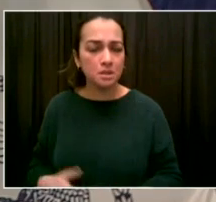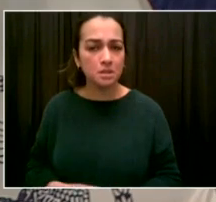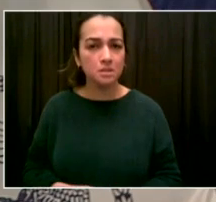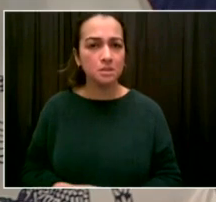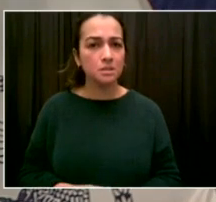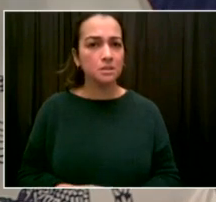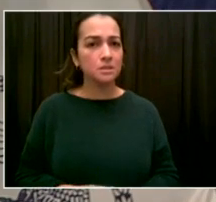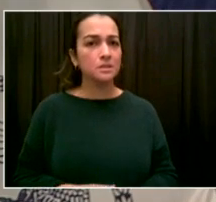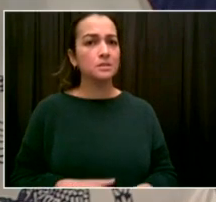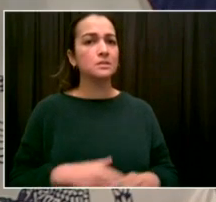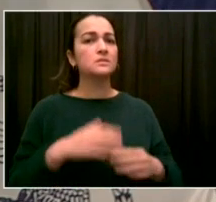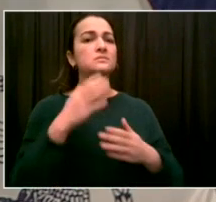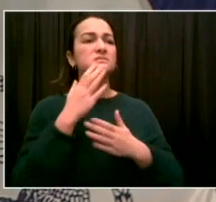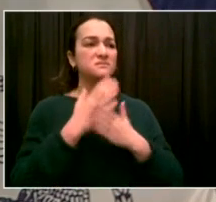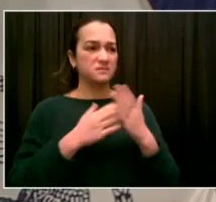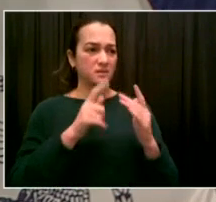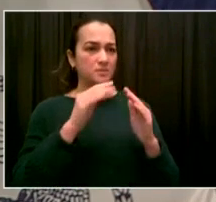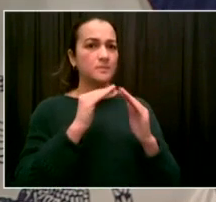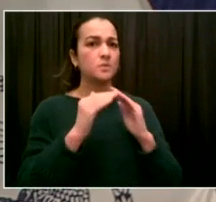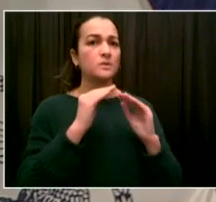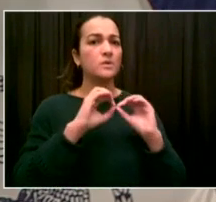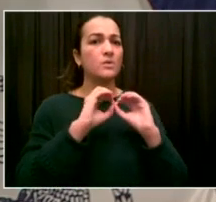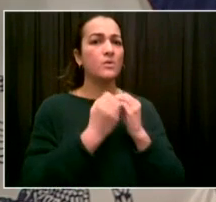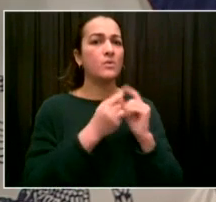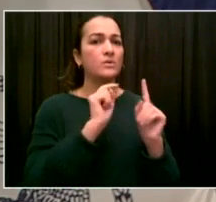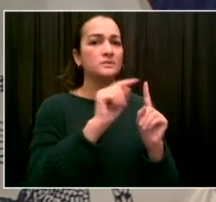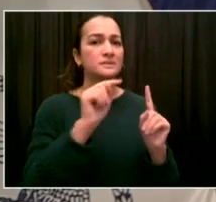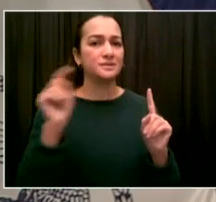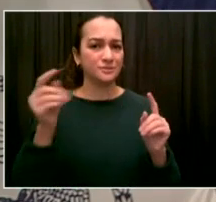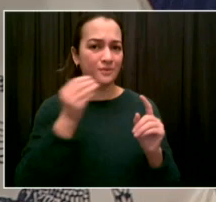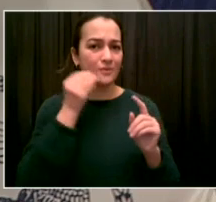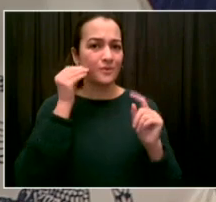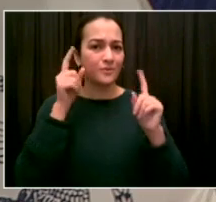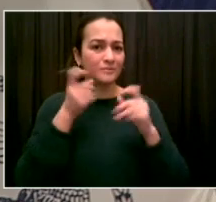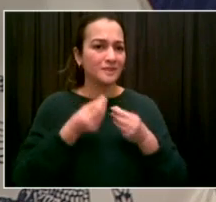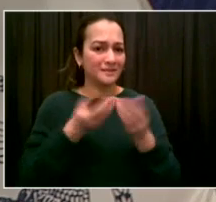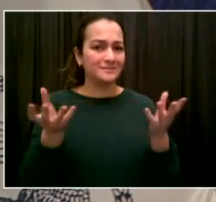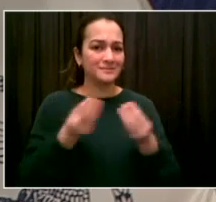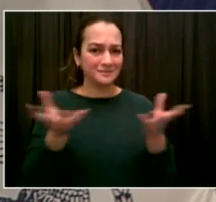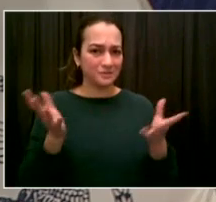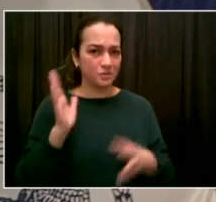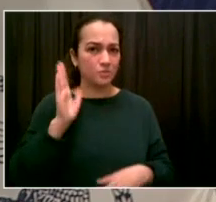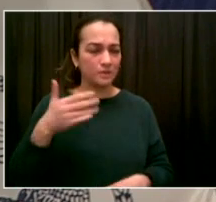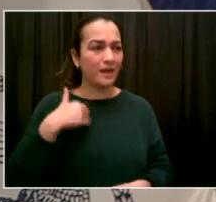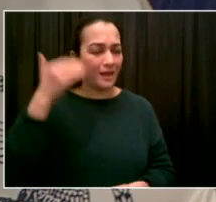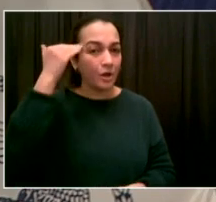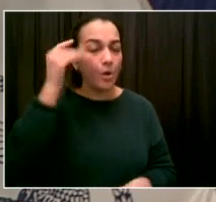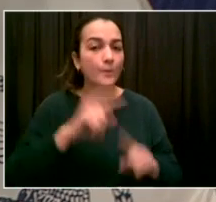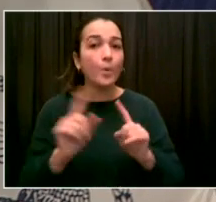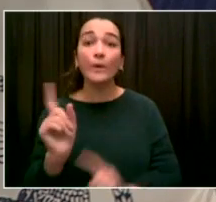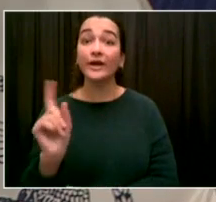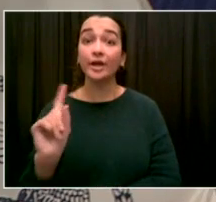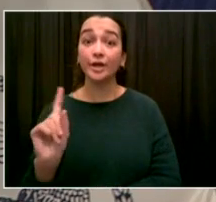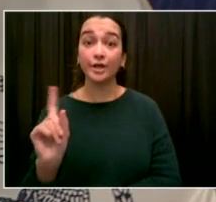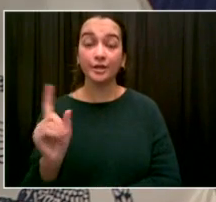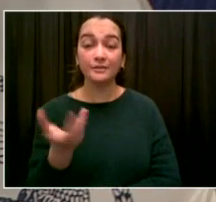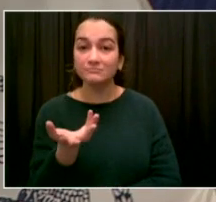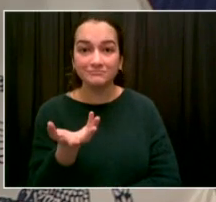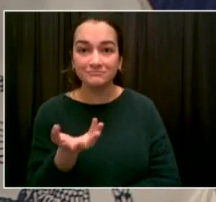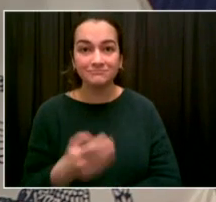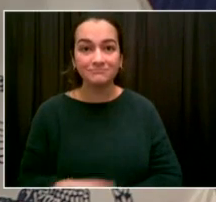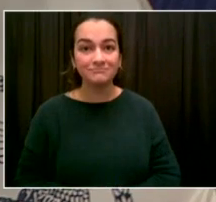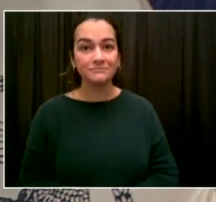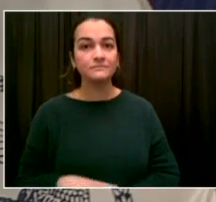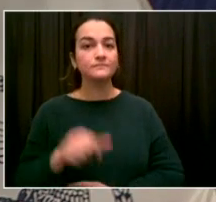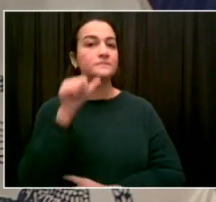that? Because elected officials yesterday in Queens in particular said they had no idea where some of these at